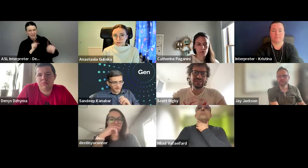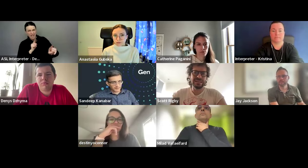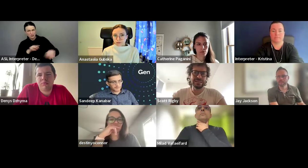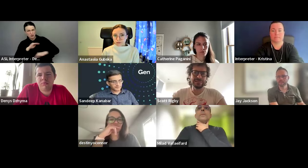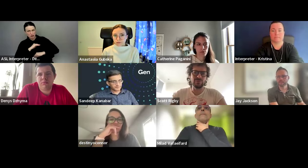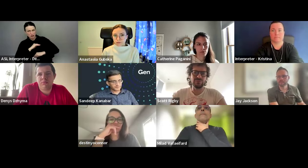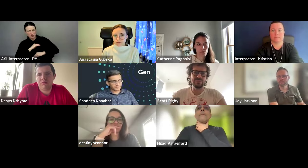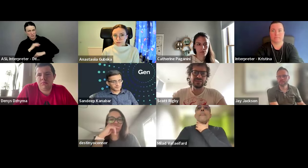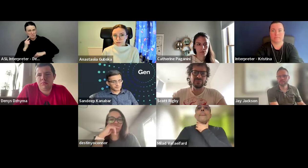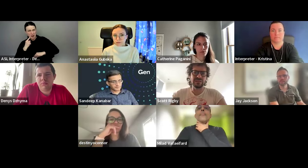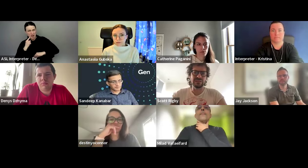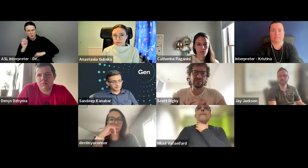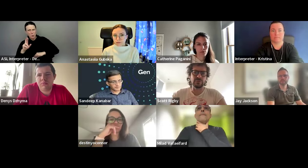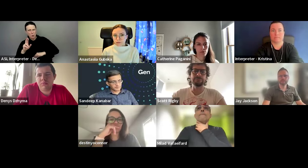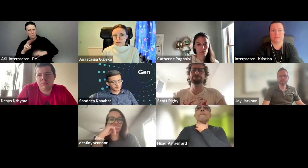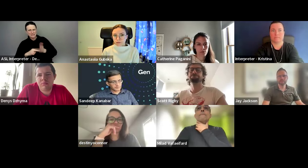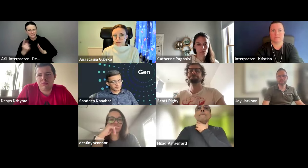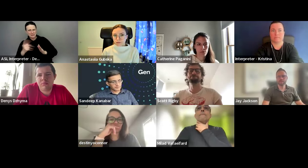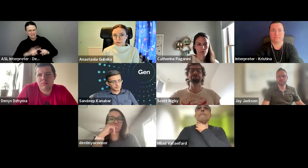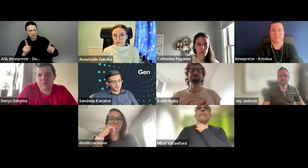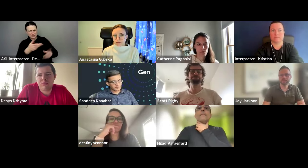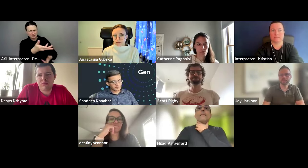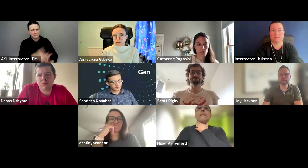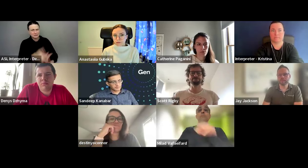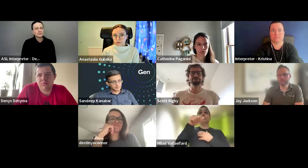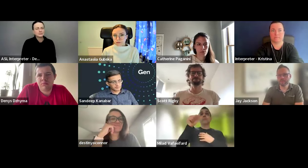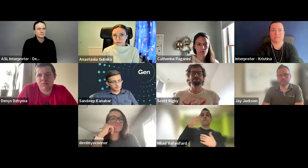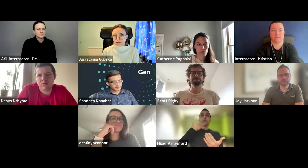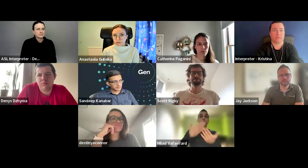Milad, or if you meant something different.